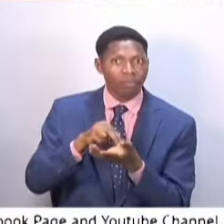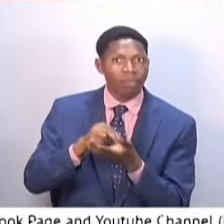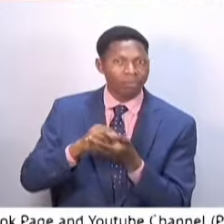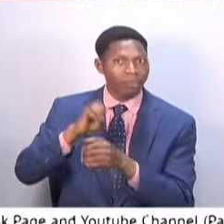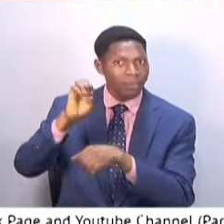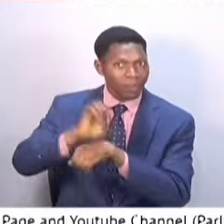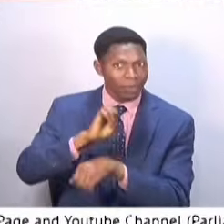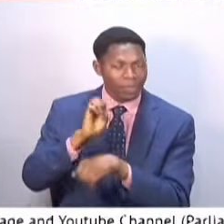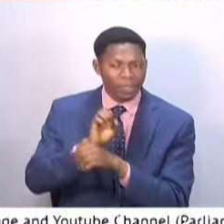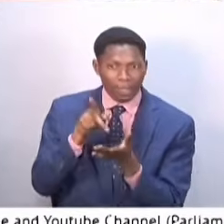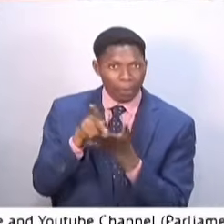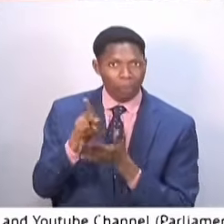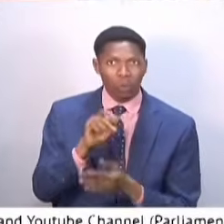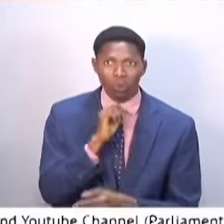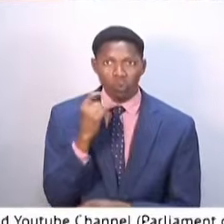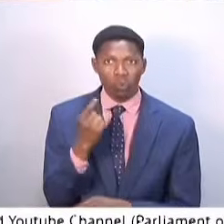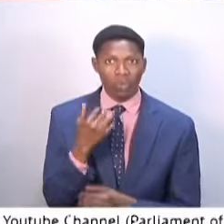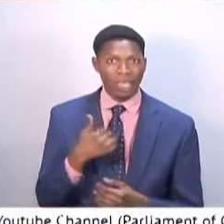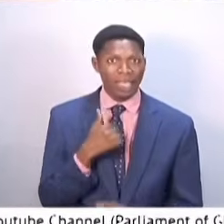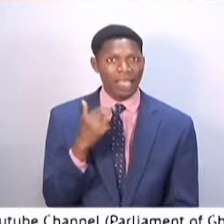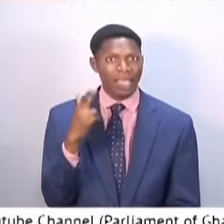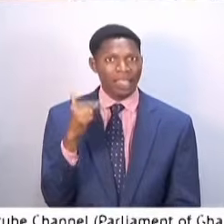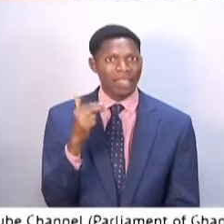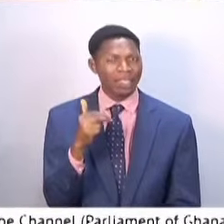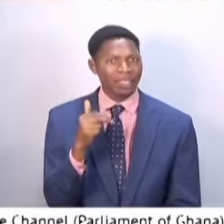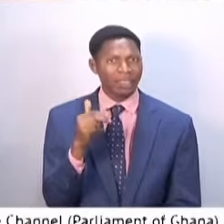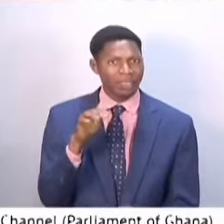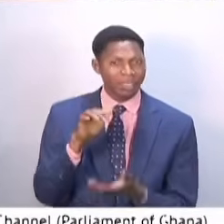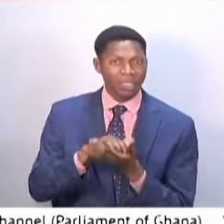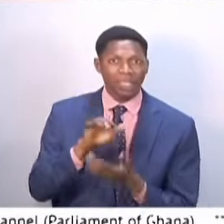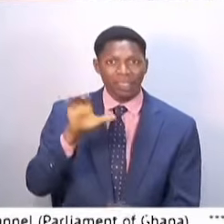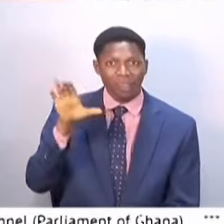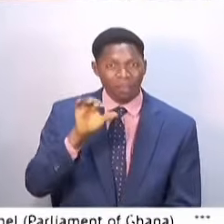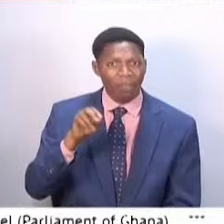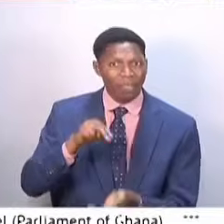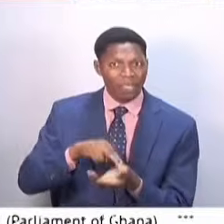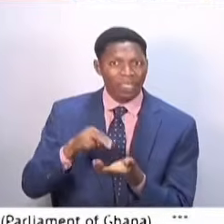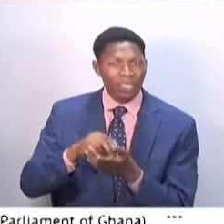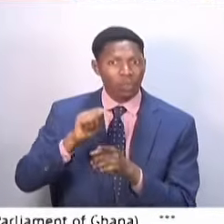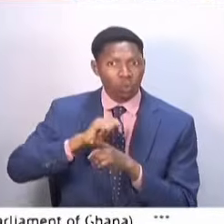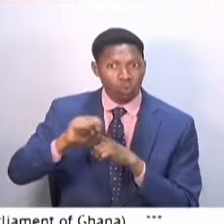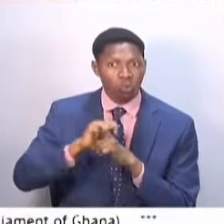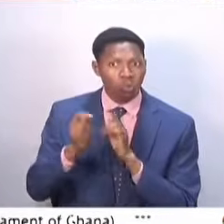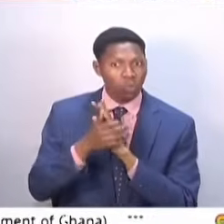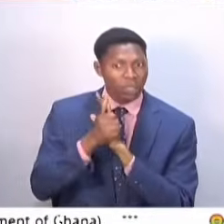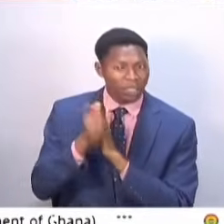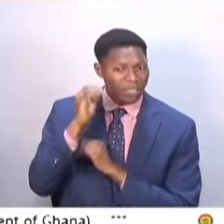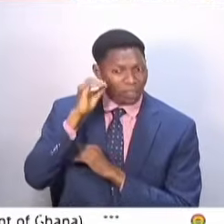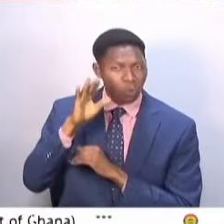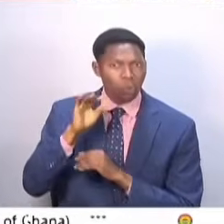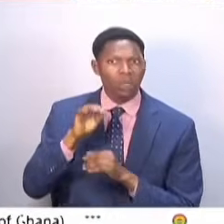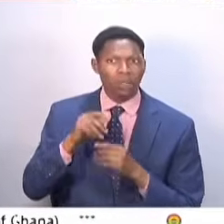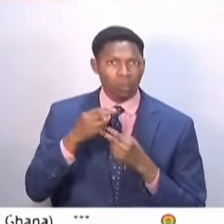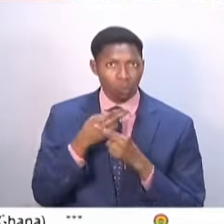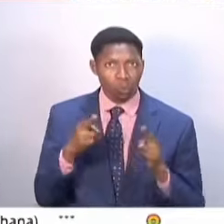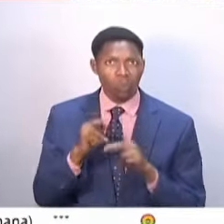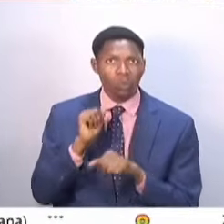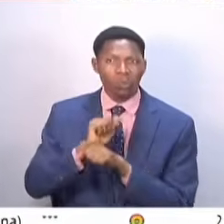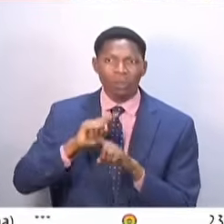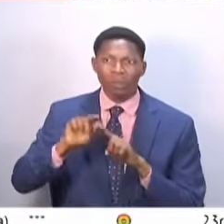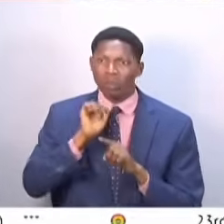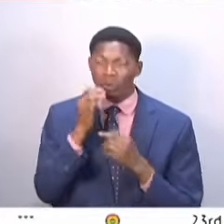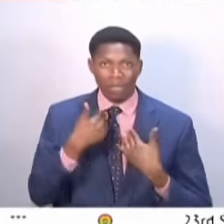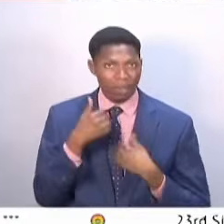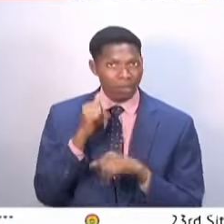are paid. Not only do we have 13,500 nurses who have been trained, equipped, ready, and willing to work, not being